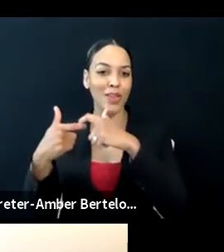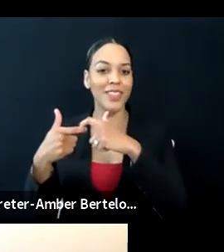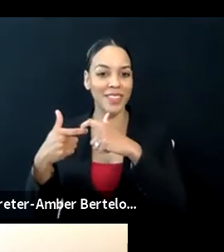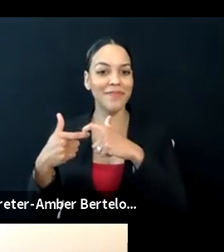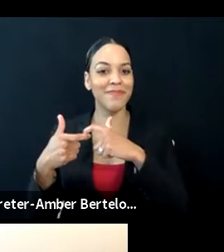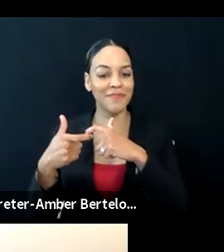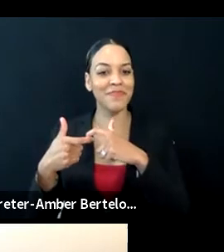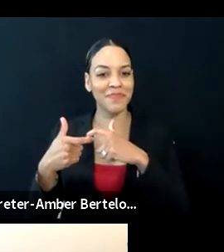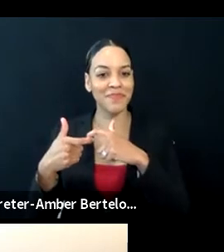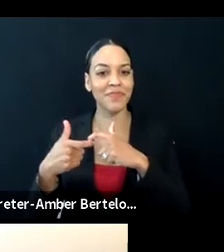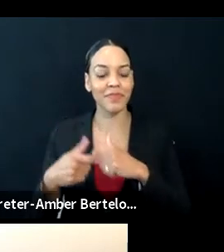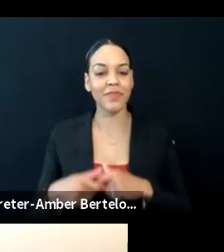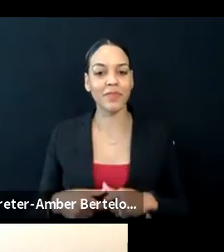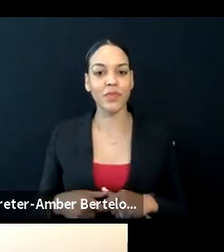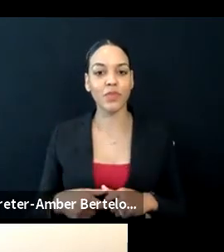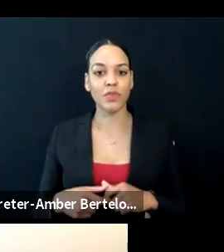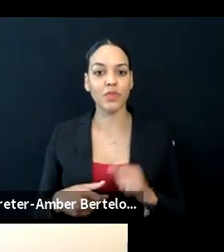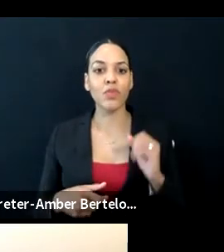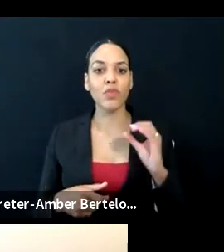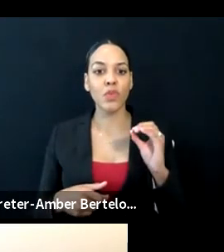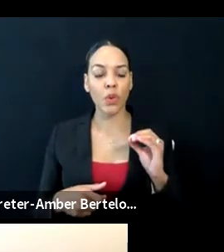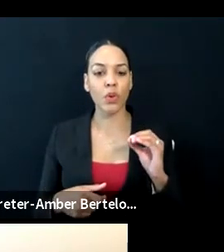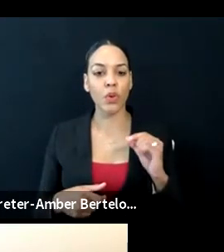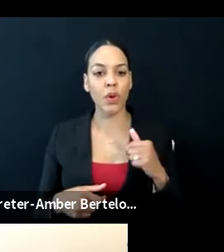pause, right? And so I feel like,